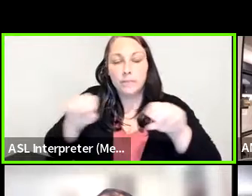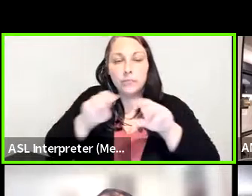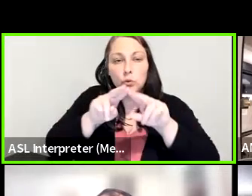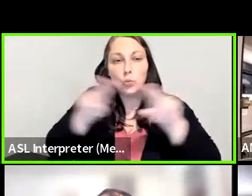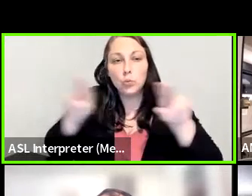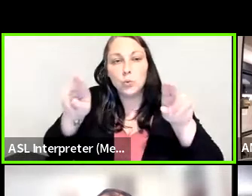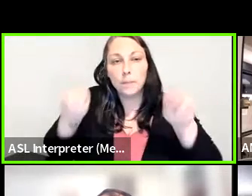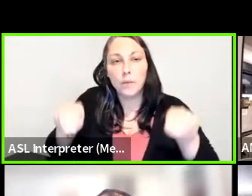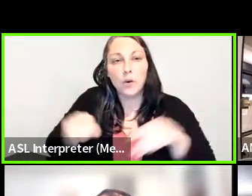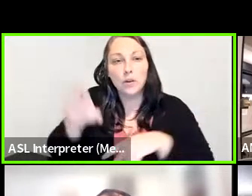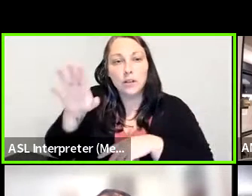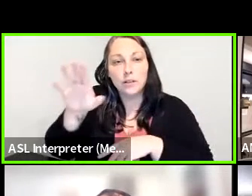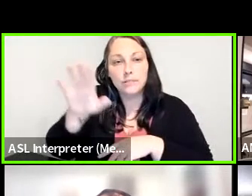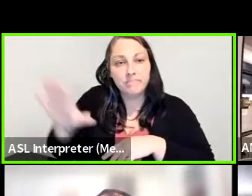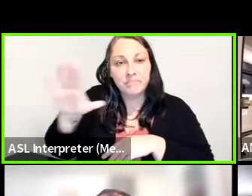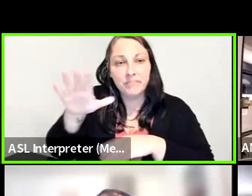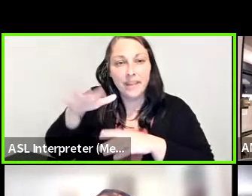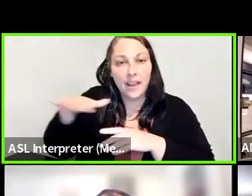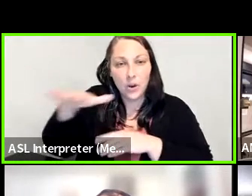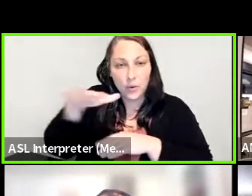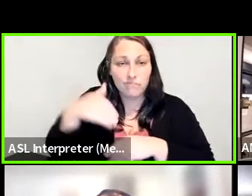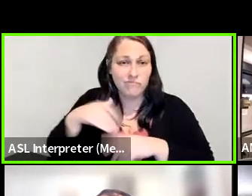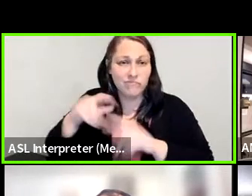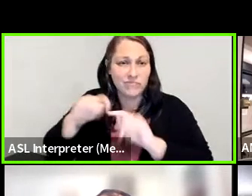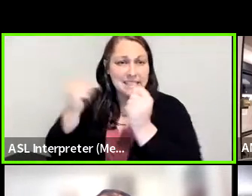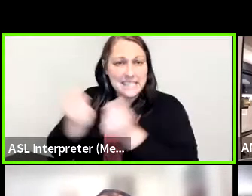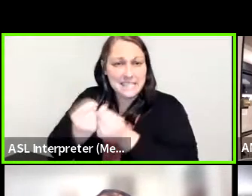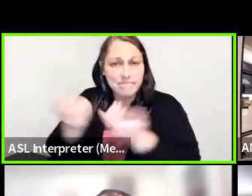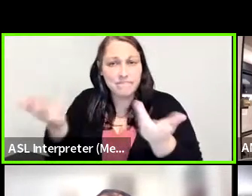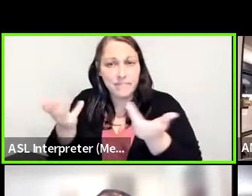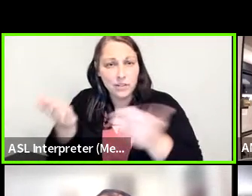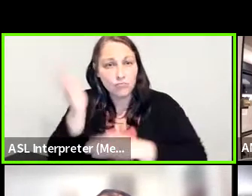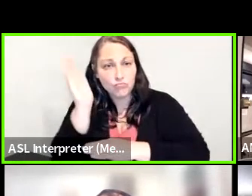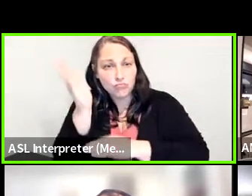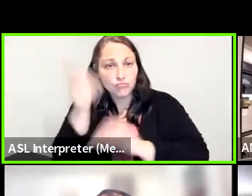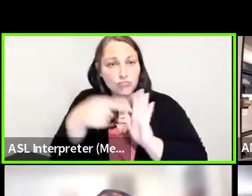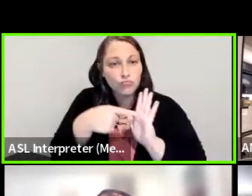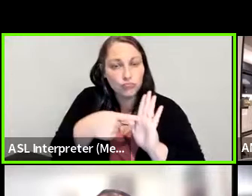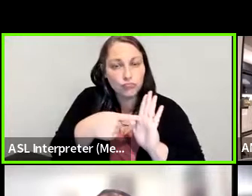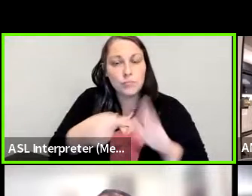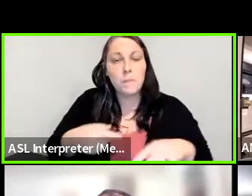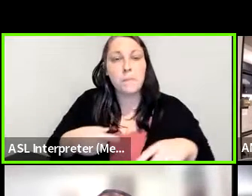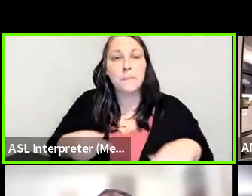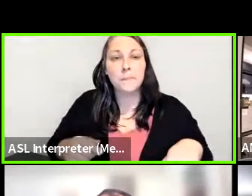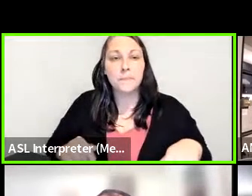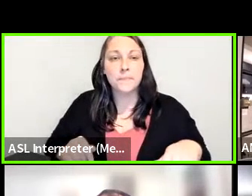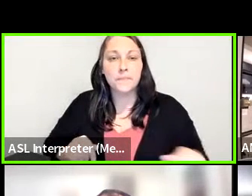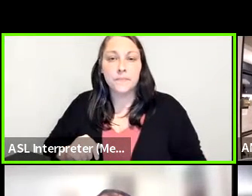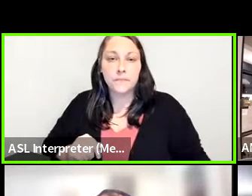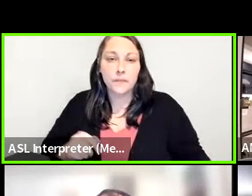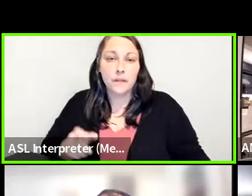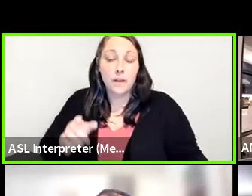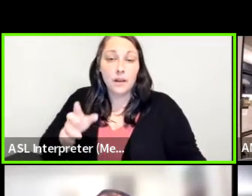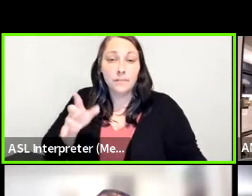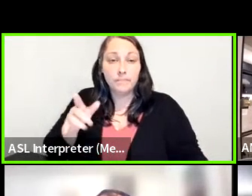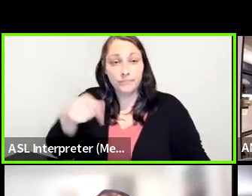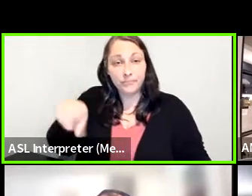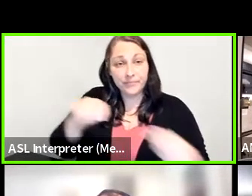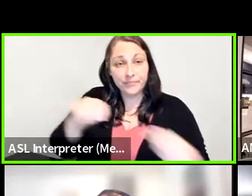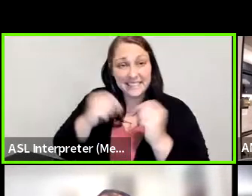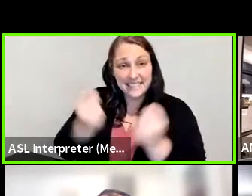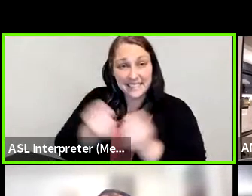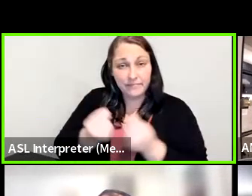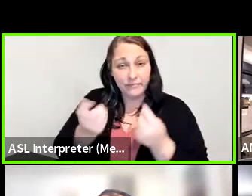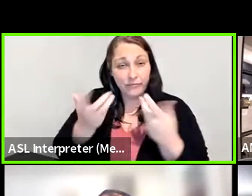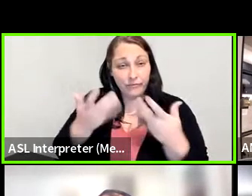And there's a whole team of them are here this evening and going to give us a presentation on this. They had actually presented